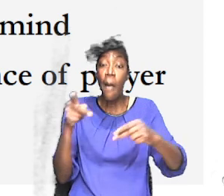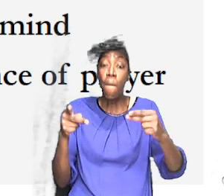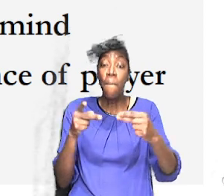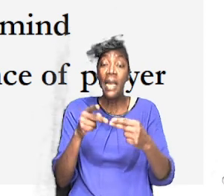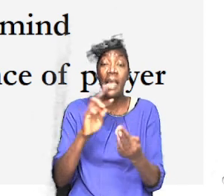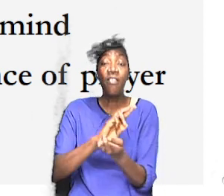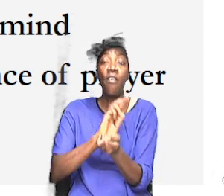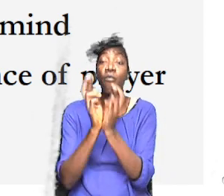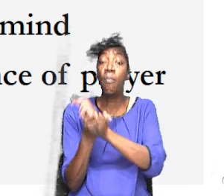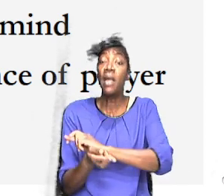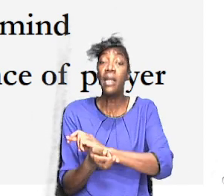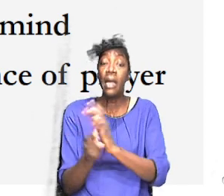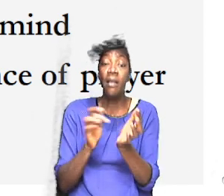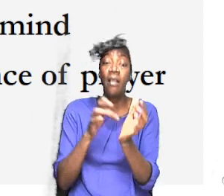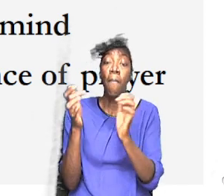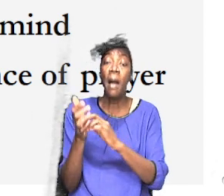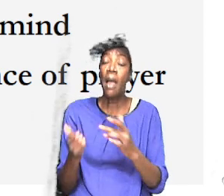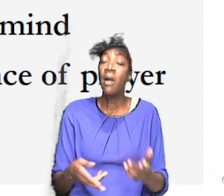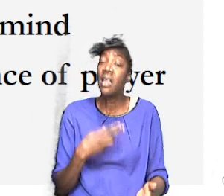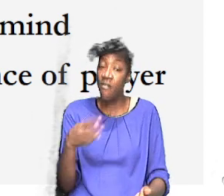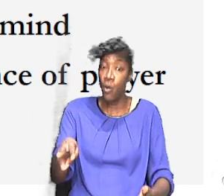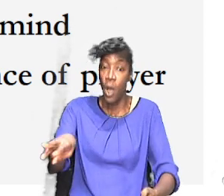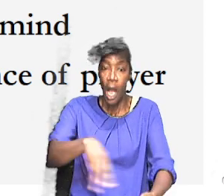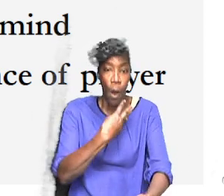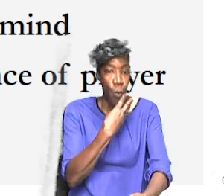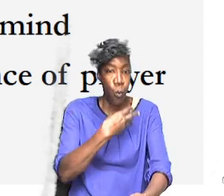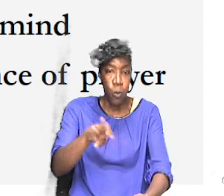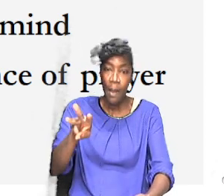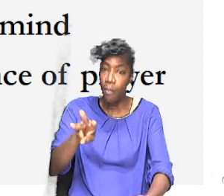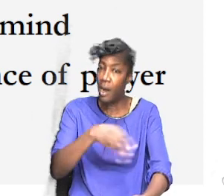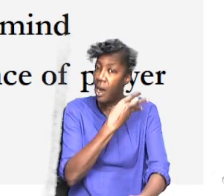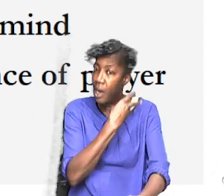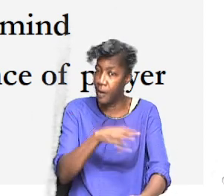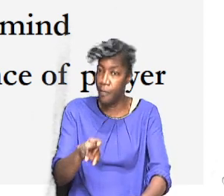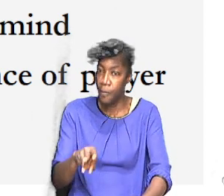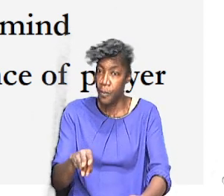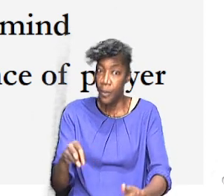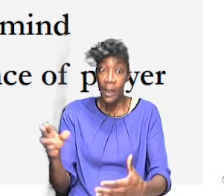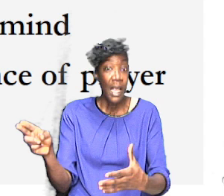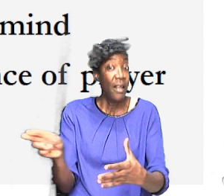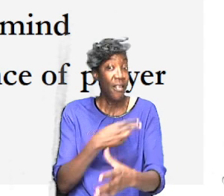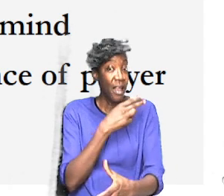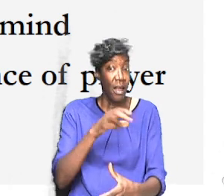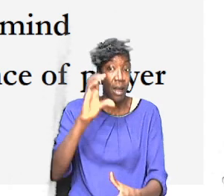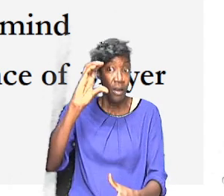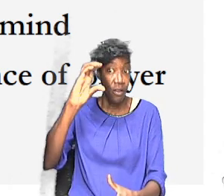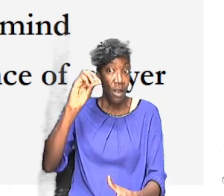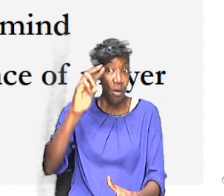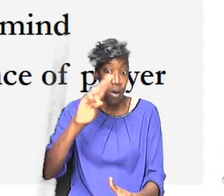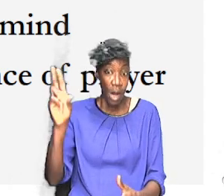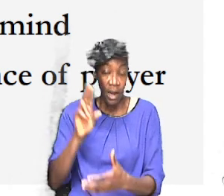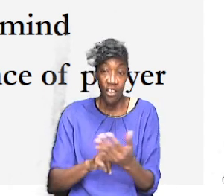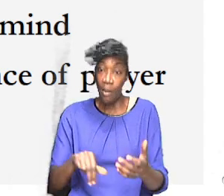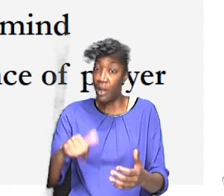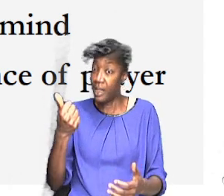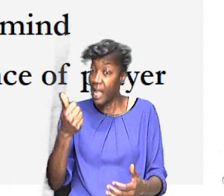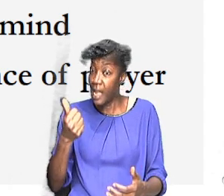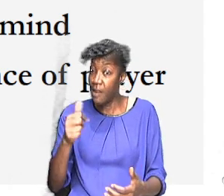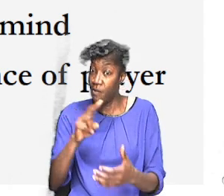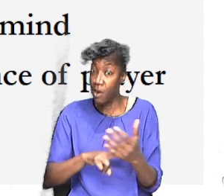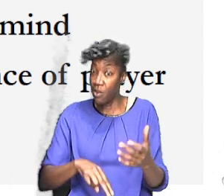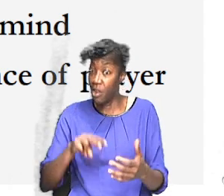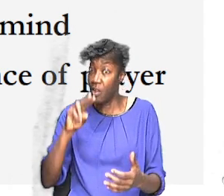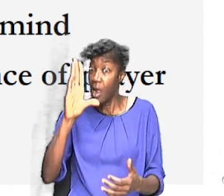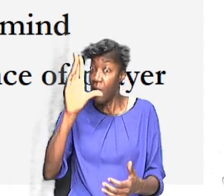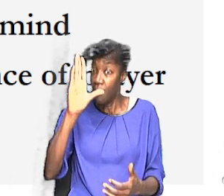Bible has given you a weapon. The Bible says in 2 Corinthians chapter 10 and verse 4-5, for the weapons of